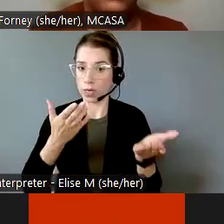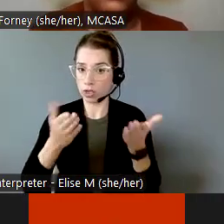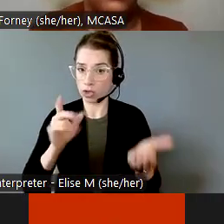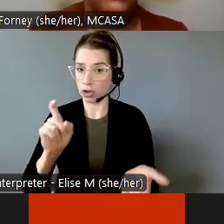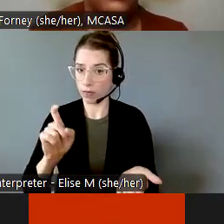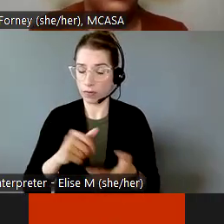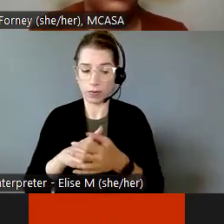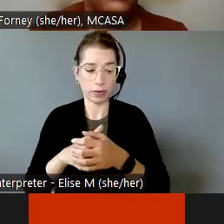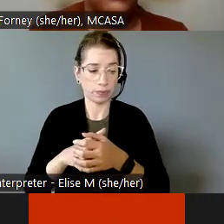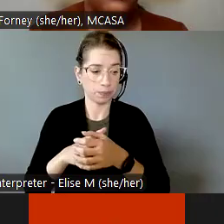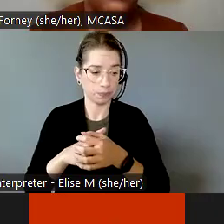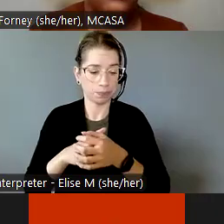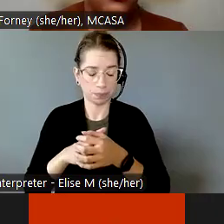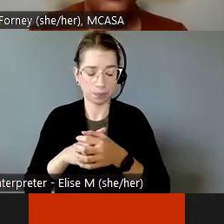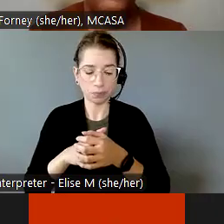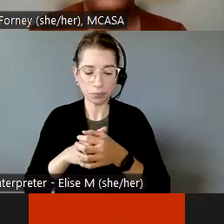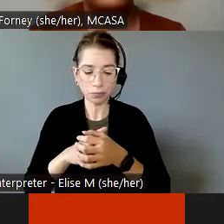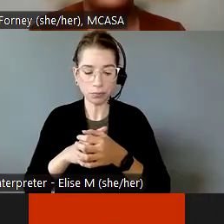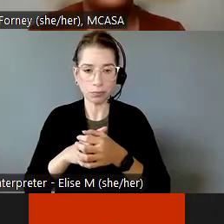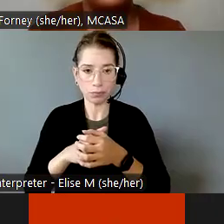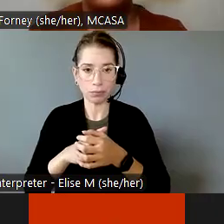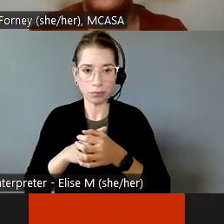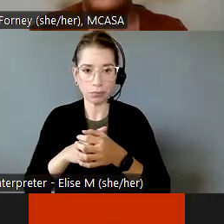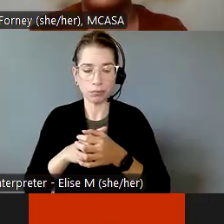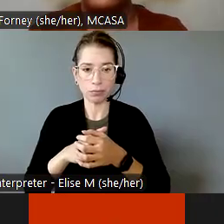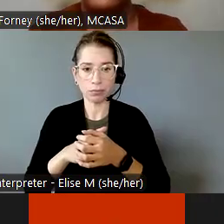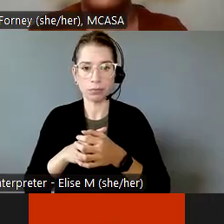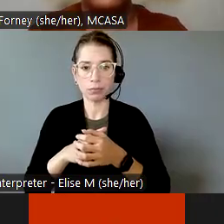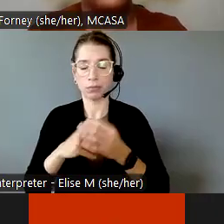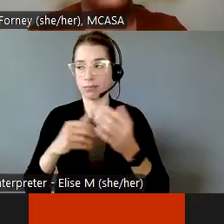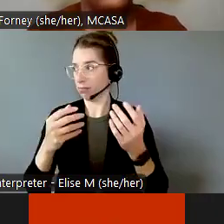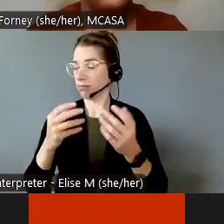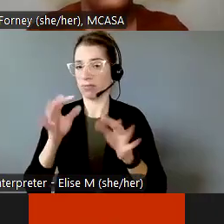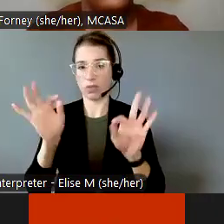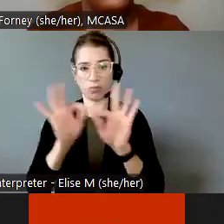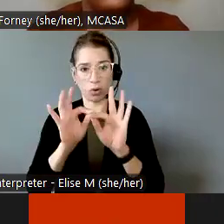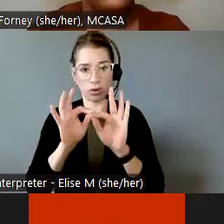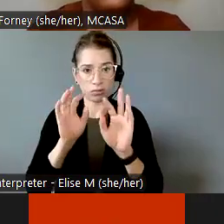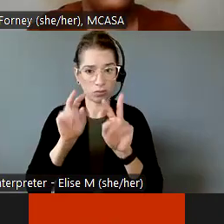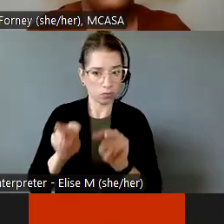Are we paying attention to who we hire?